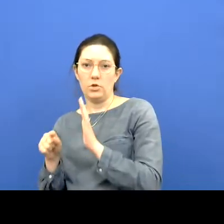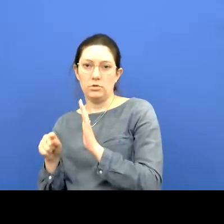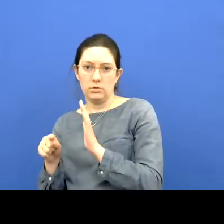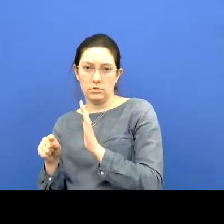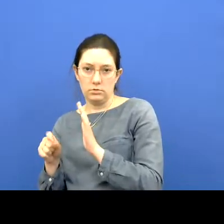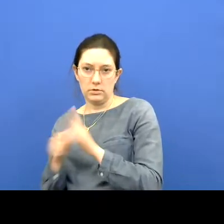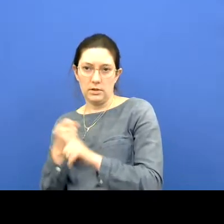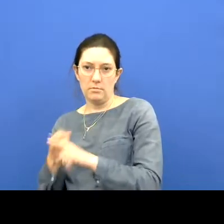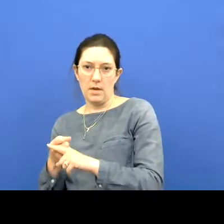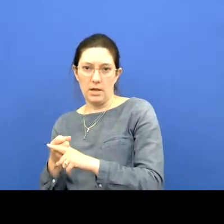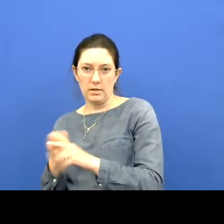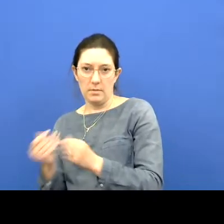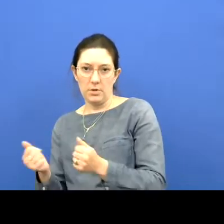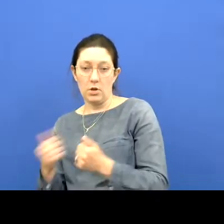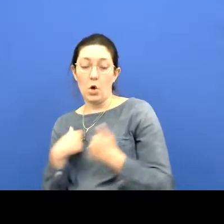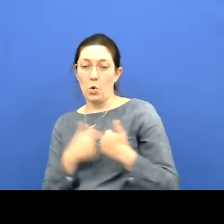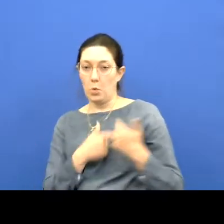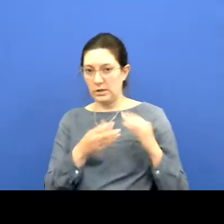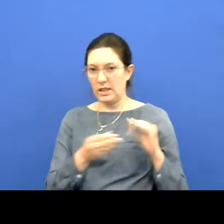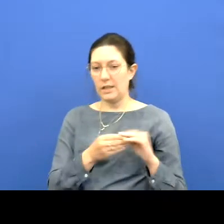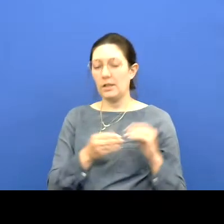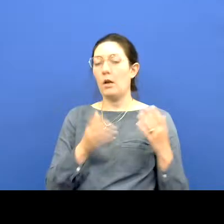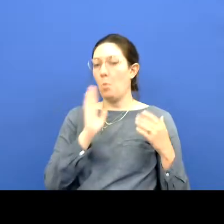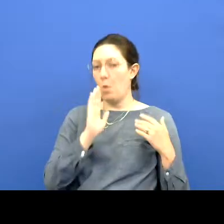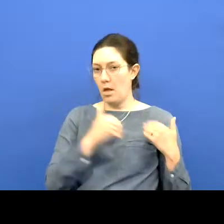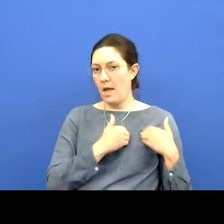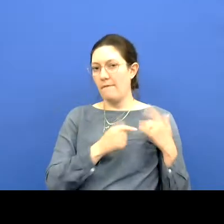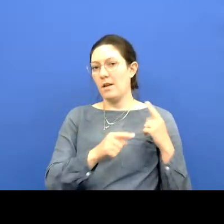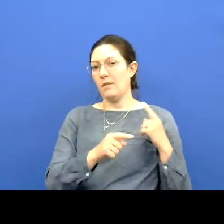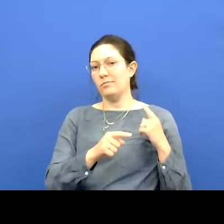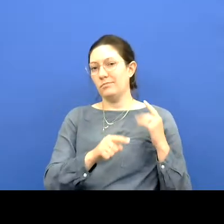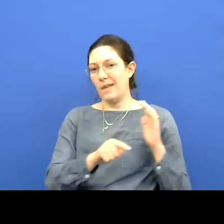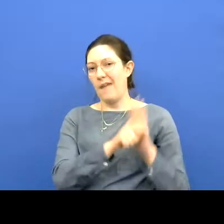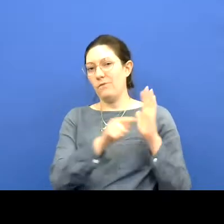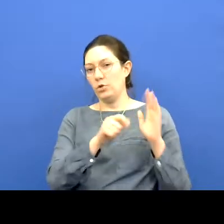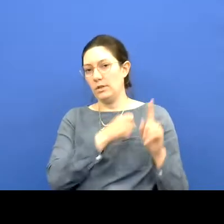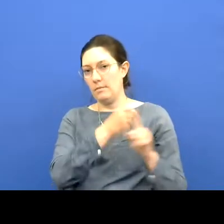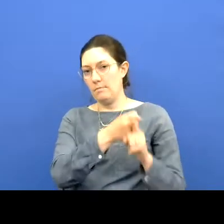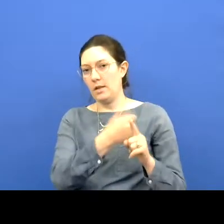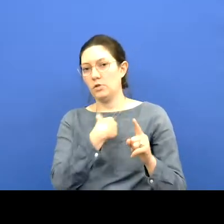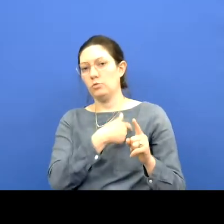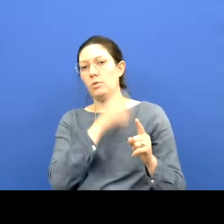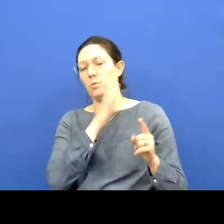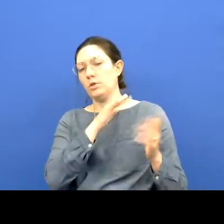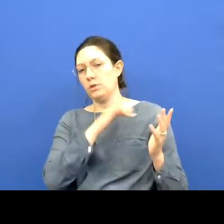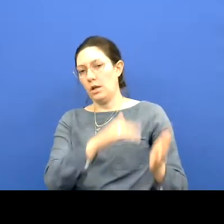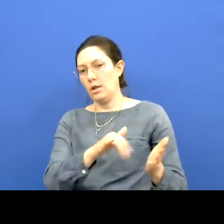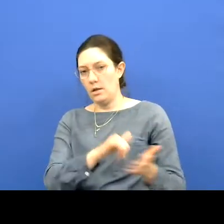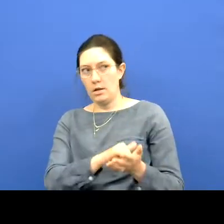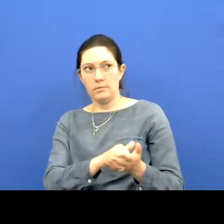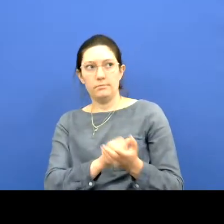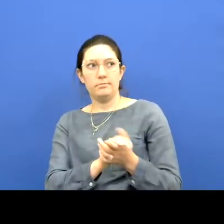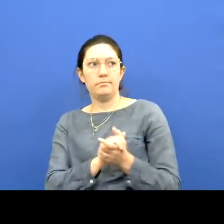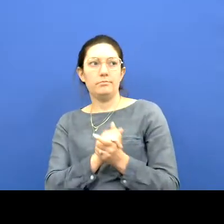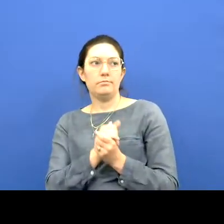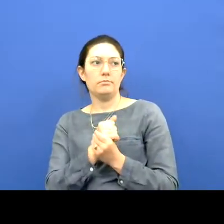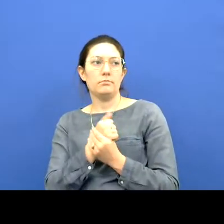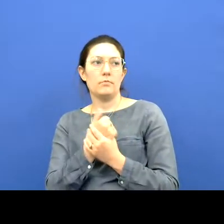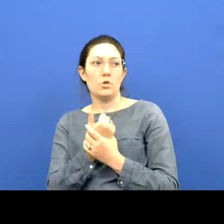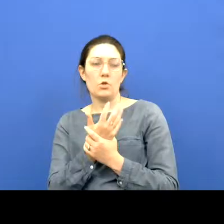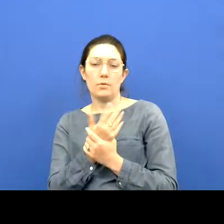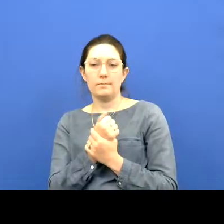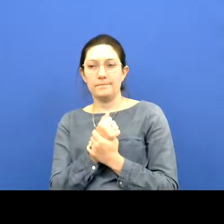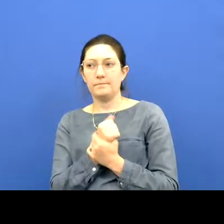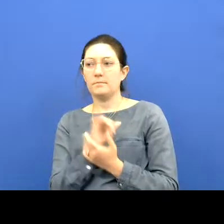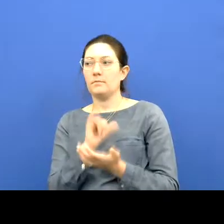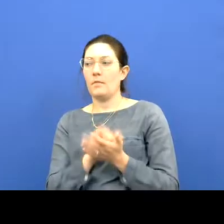unmitigated. We're saying that there are, and that we're gonna have to look at that through a study. And so